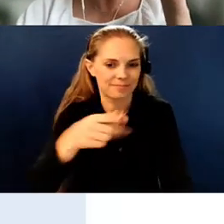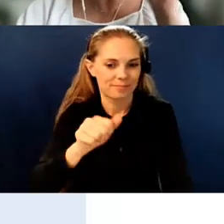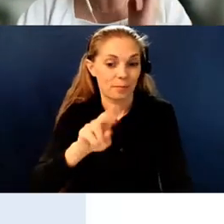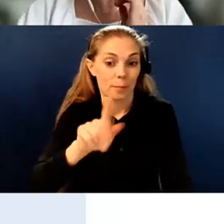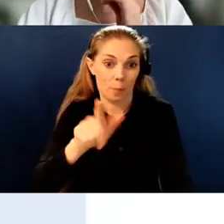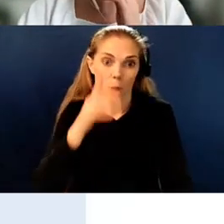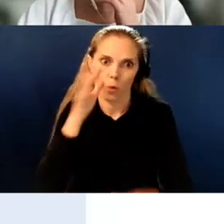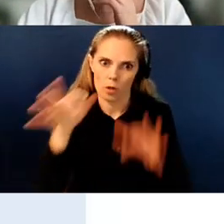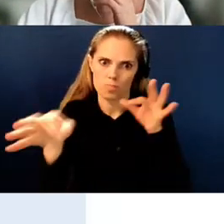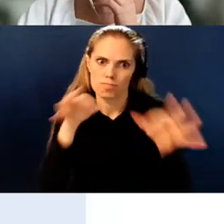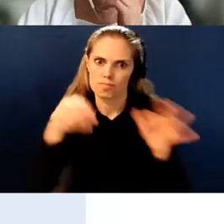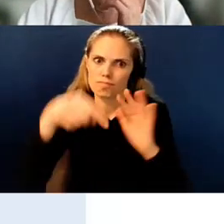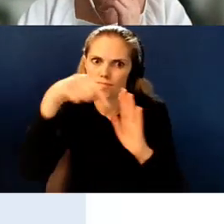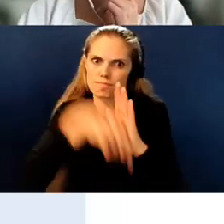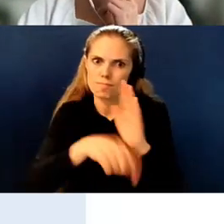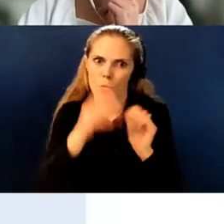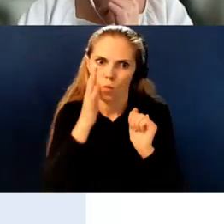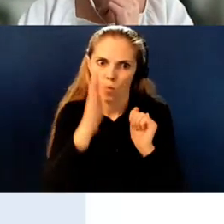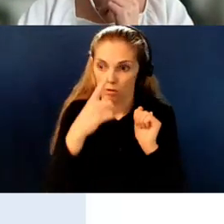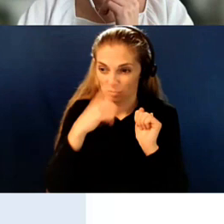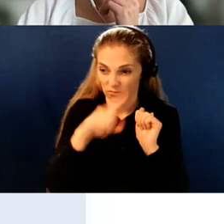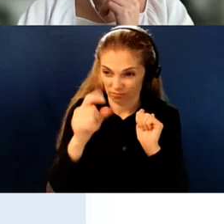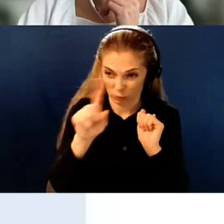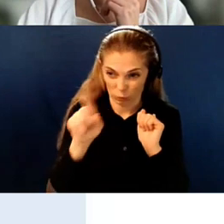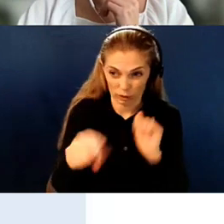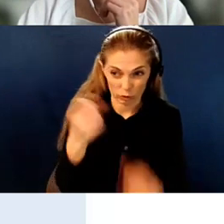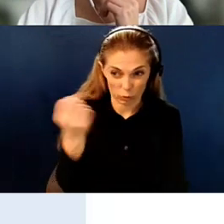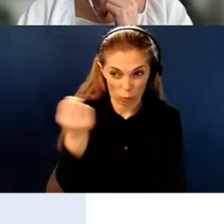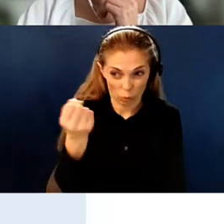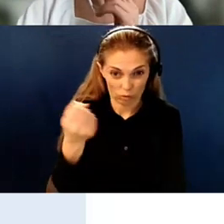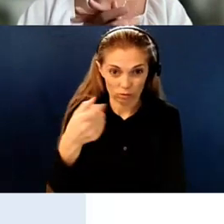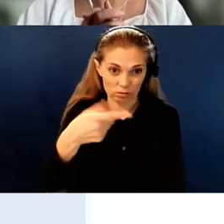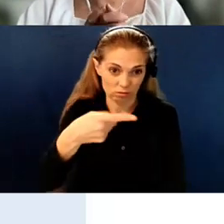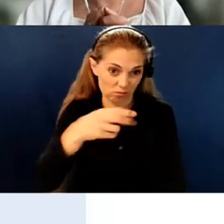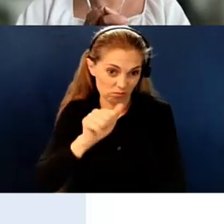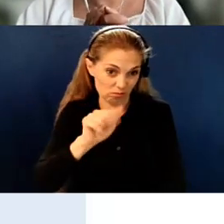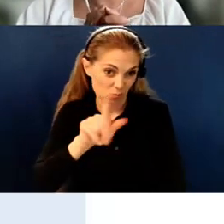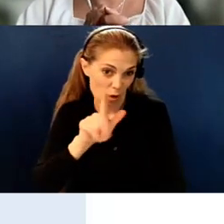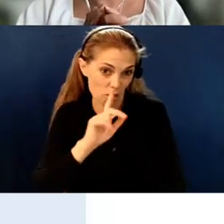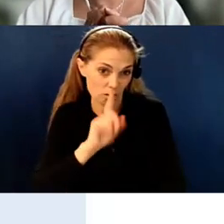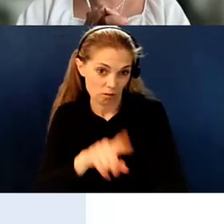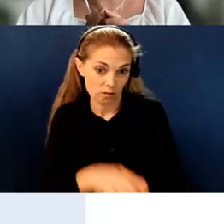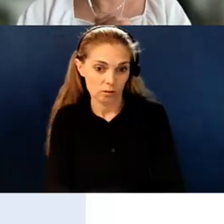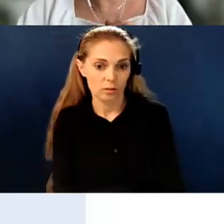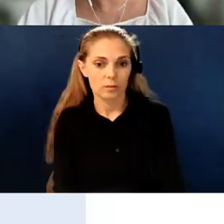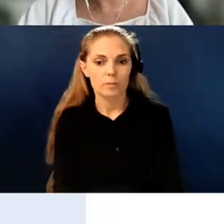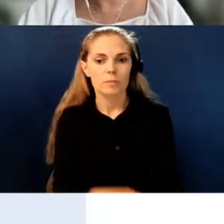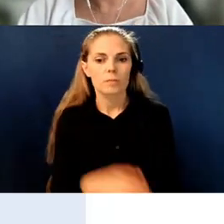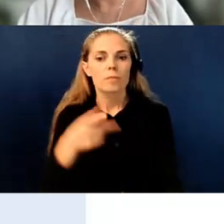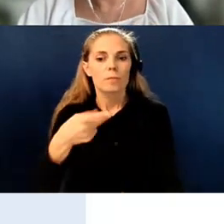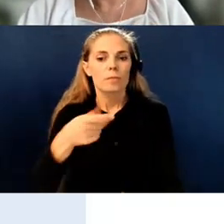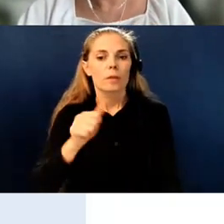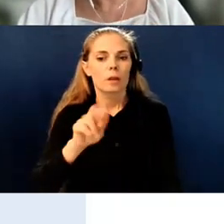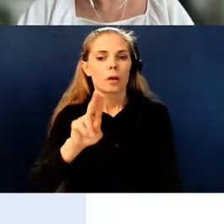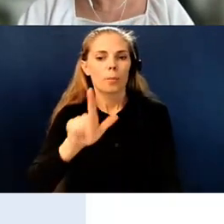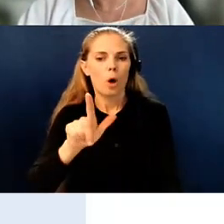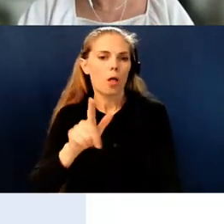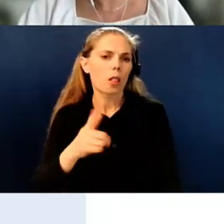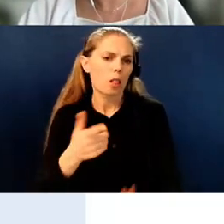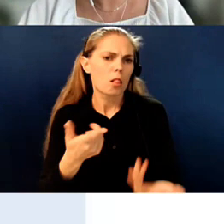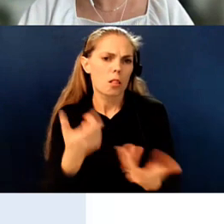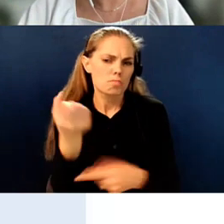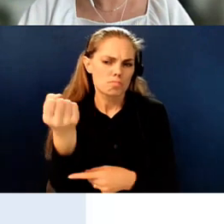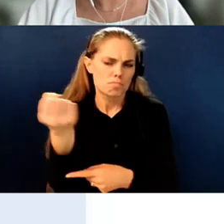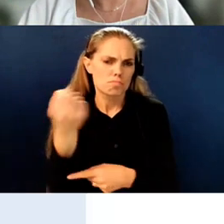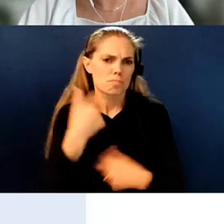just skip it for now because you will cover that? I will cover it, or someone can ask the question while it's my turn to answer questions, and we can. Perfect.